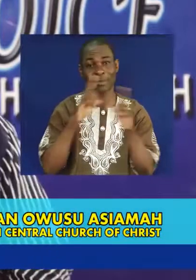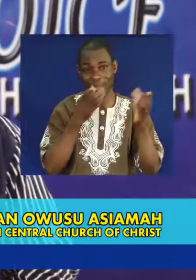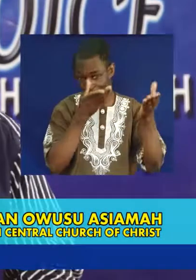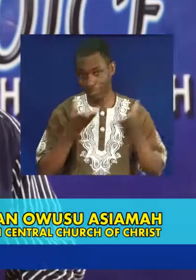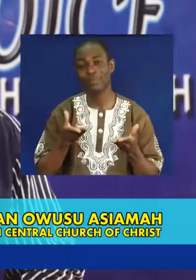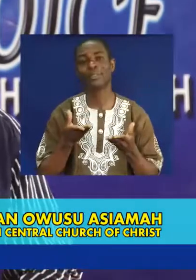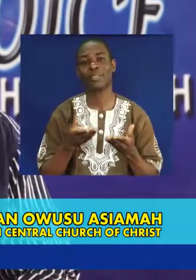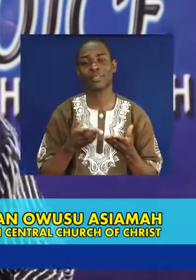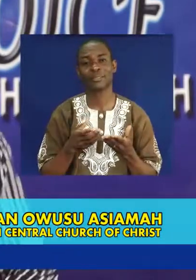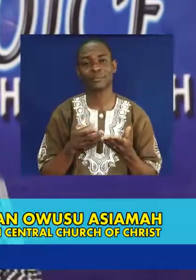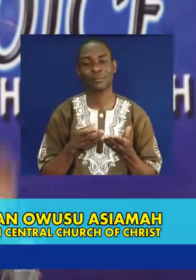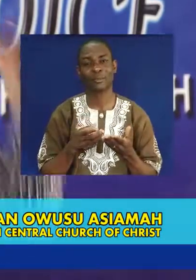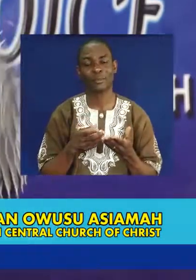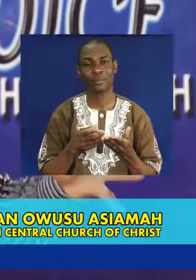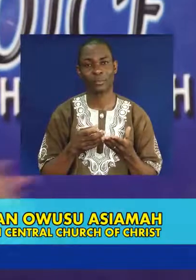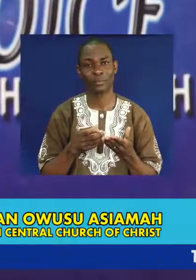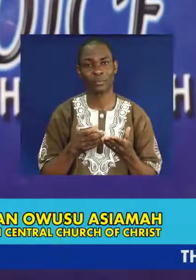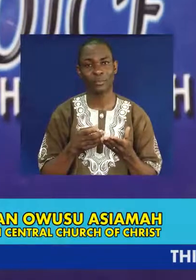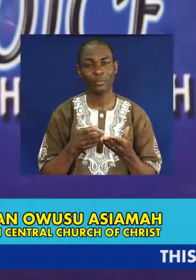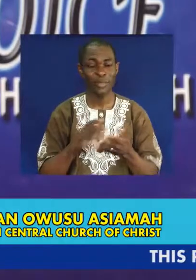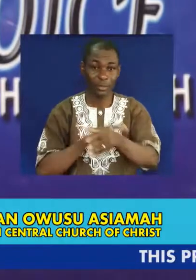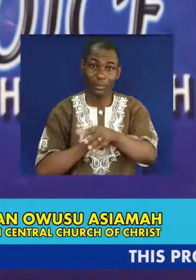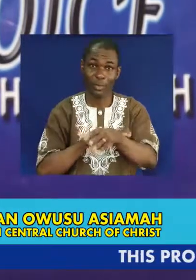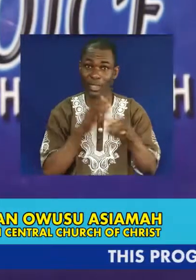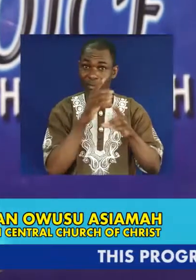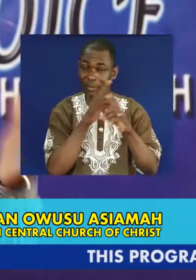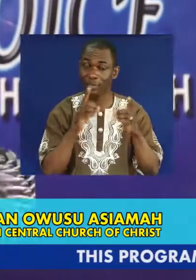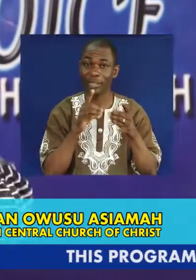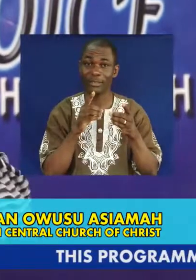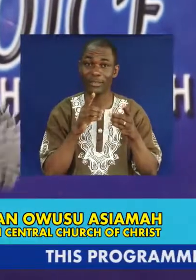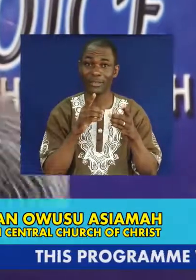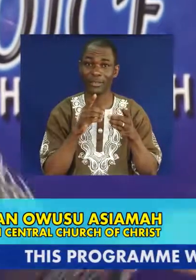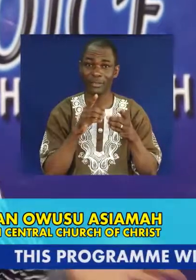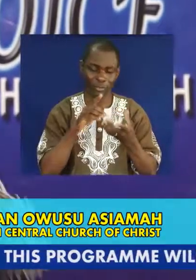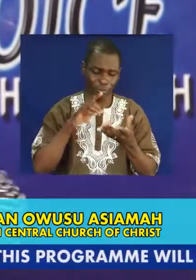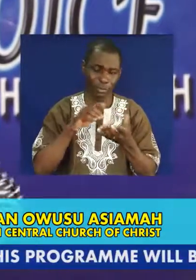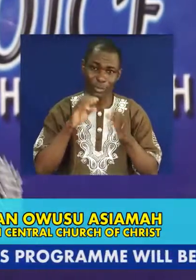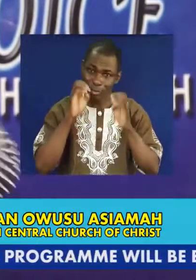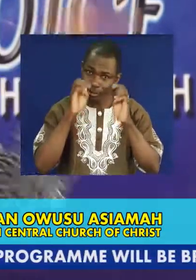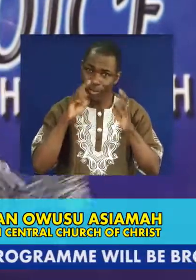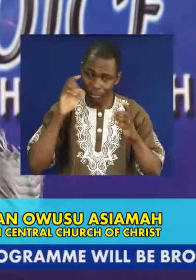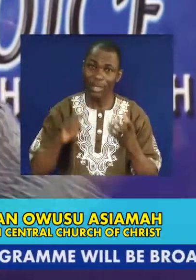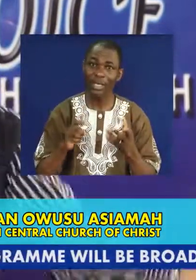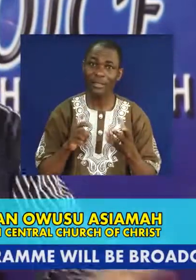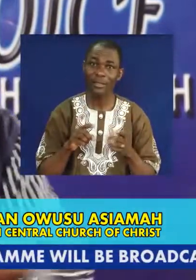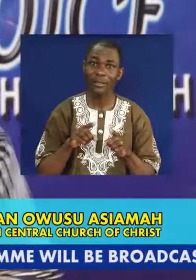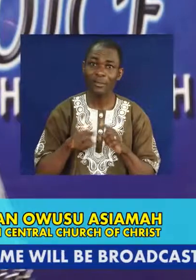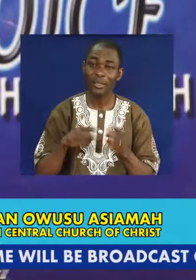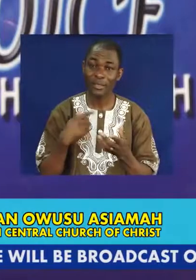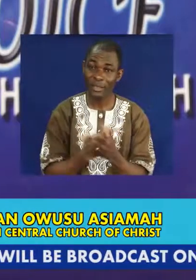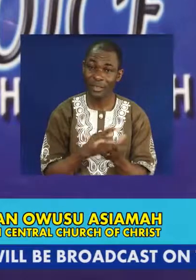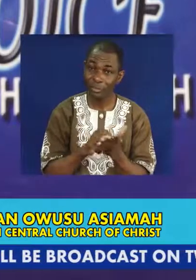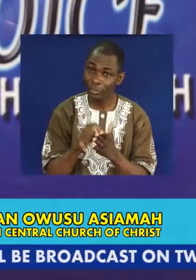ye educated no wo mo ene omo lutu ye no wo mo na afom NDC ni MPP ni PPP ni nasefo no omo na aye sa